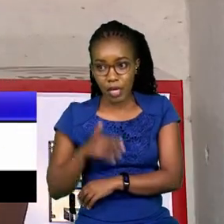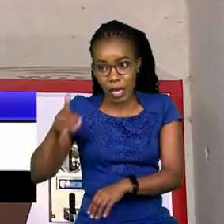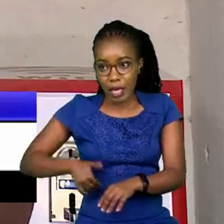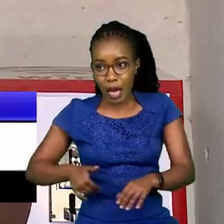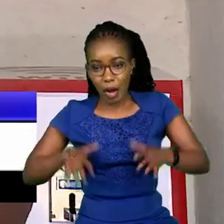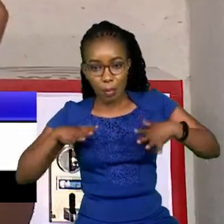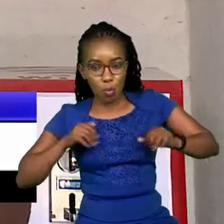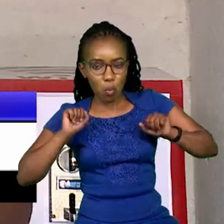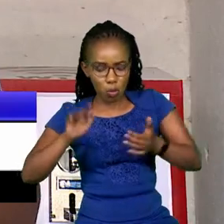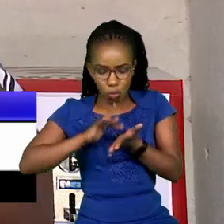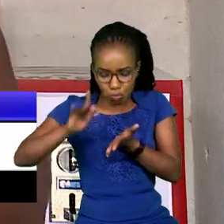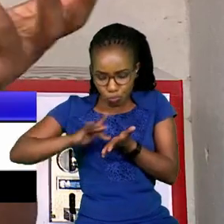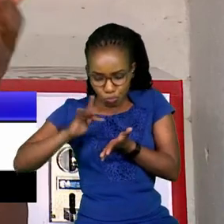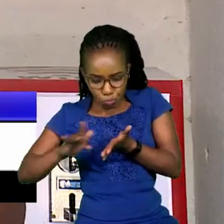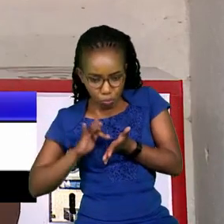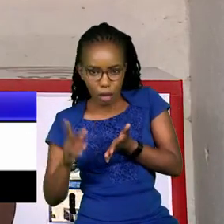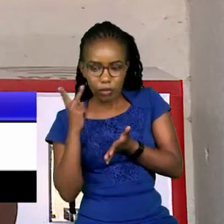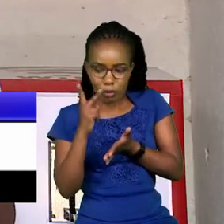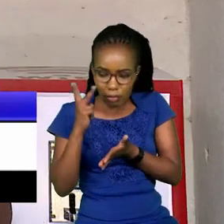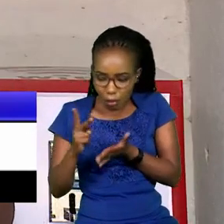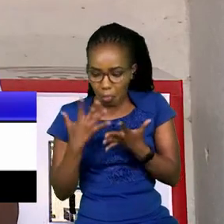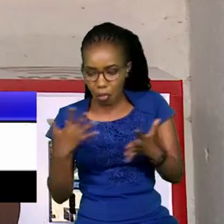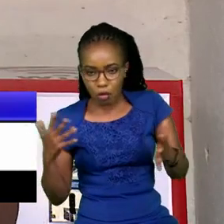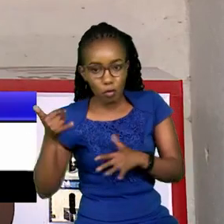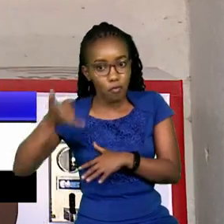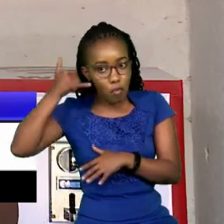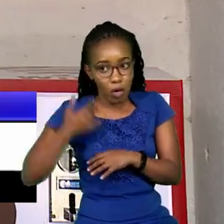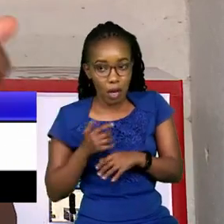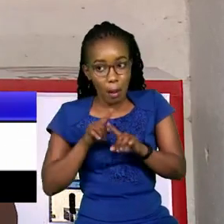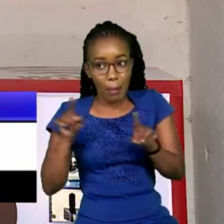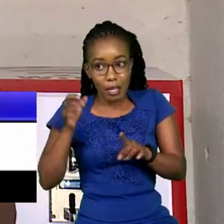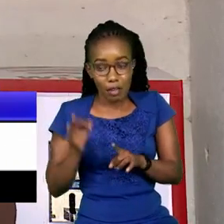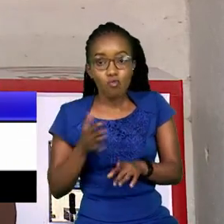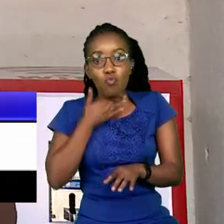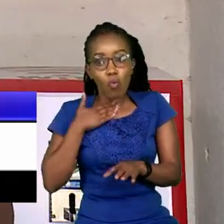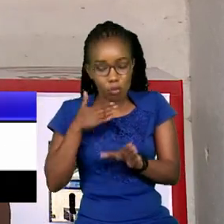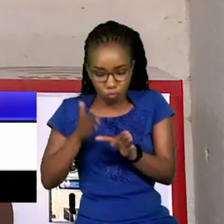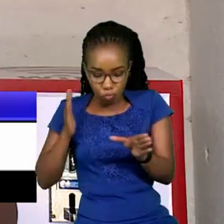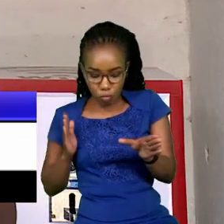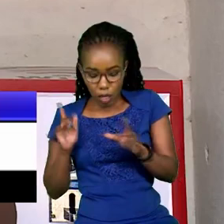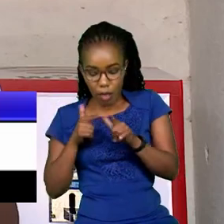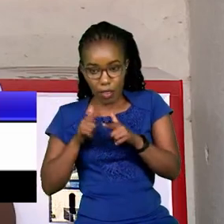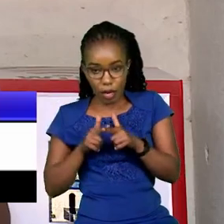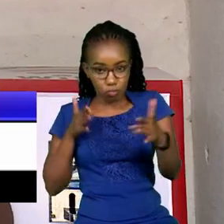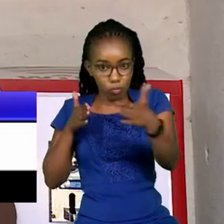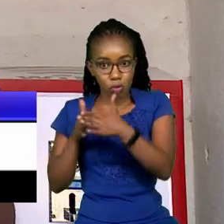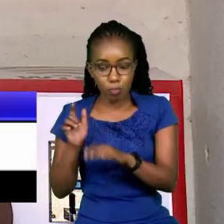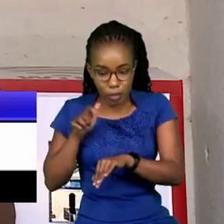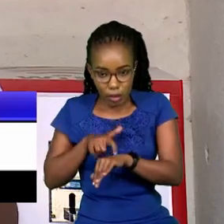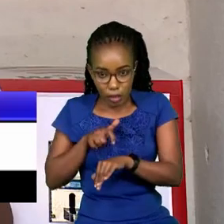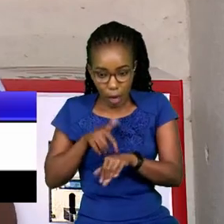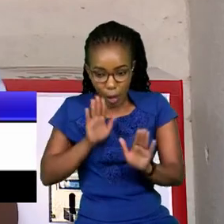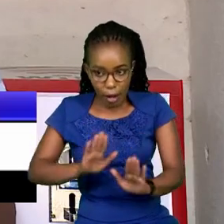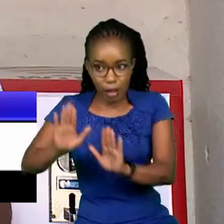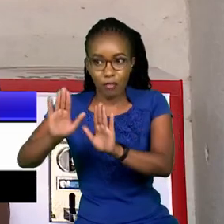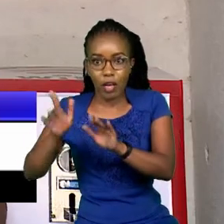able to browse, stream, do whatever they want. But in the event they want to leave the coverage, they can pause the time, leave the coverage,